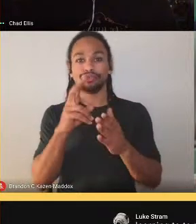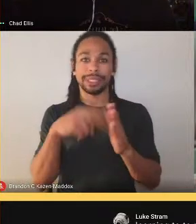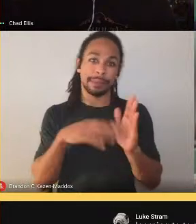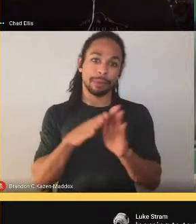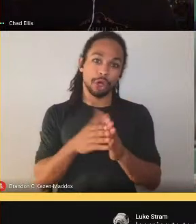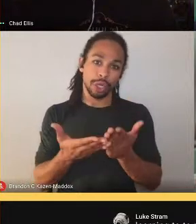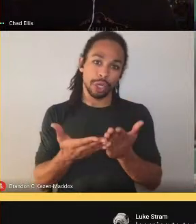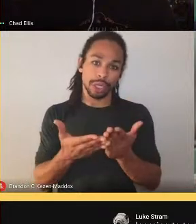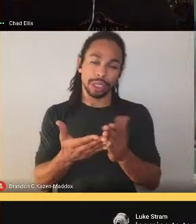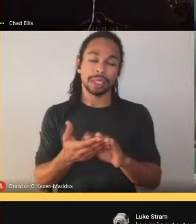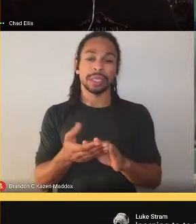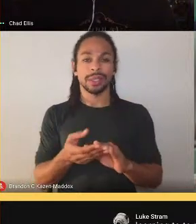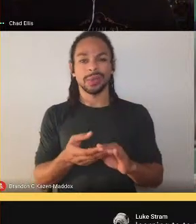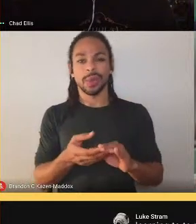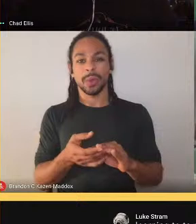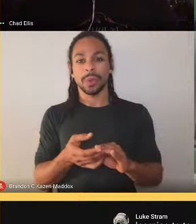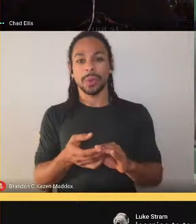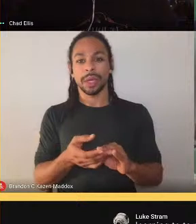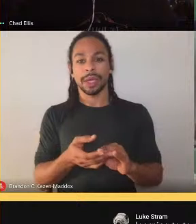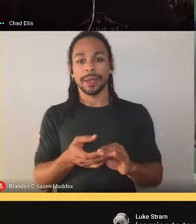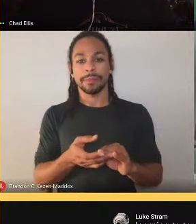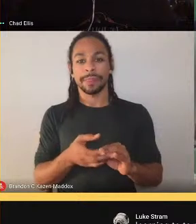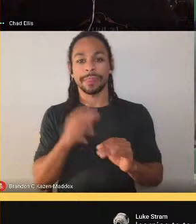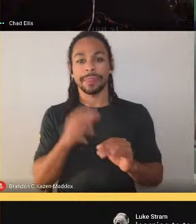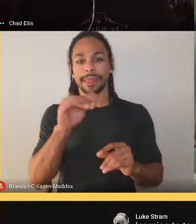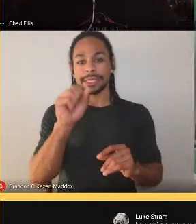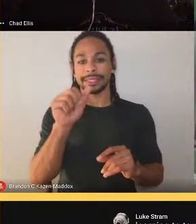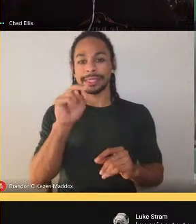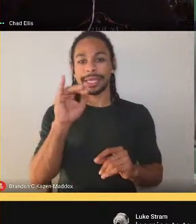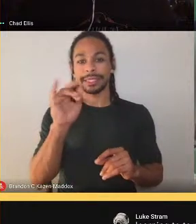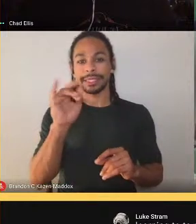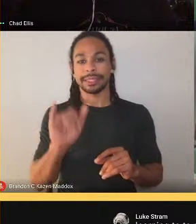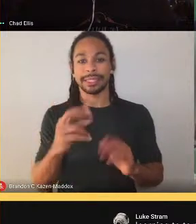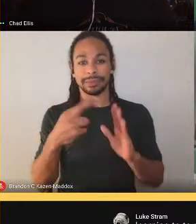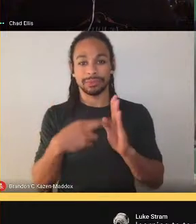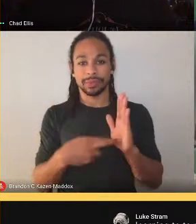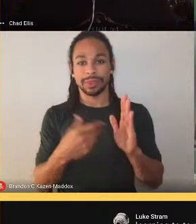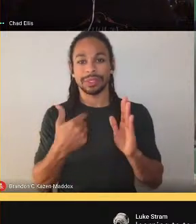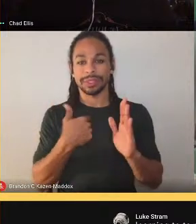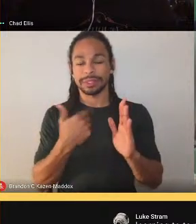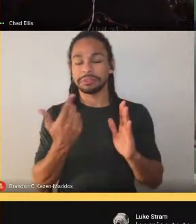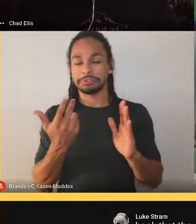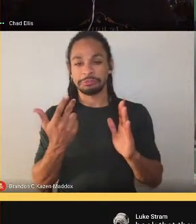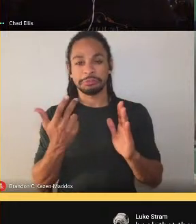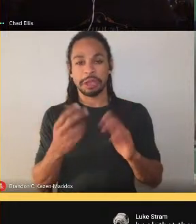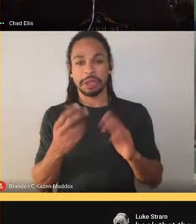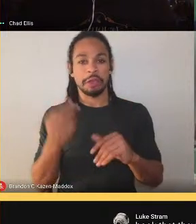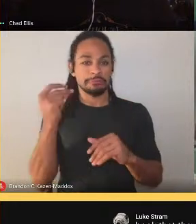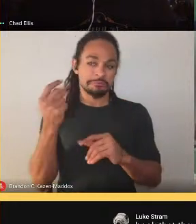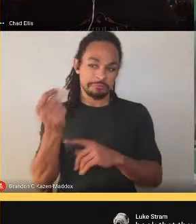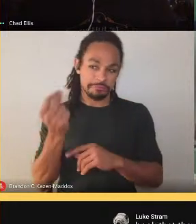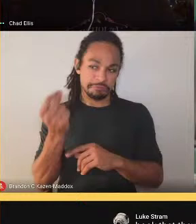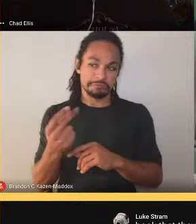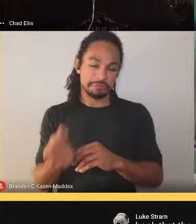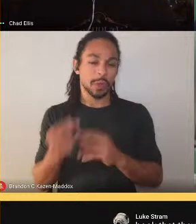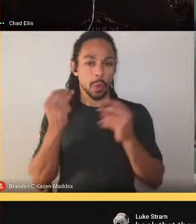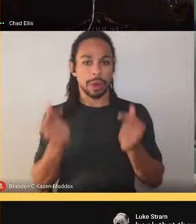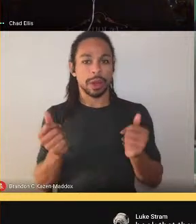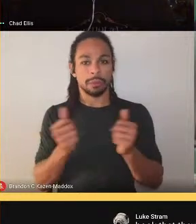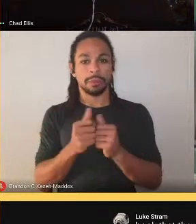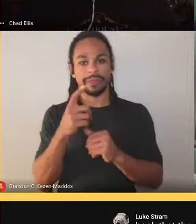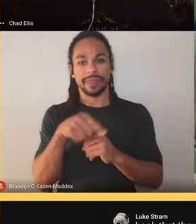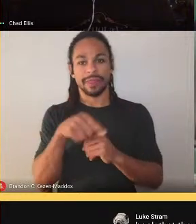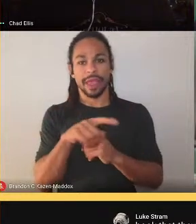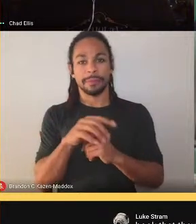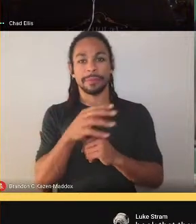The sanity rules I tend to run pretty streamlined and quick. You know, there's kind of a whole secondary aspect of it where if